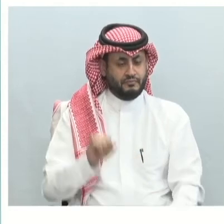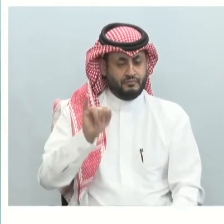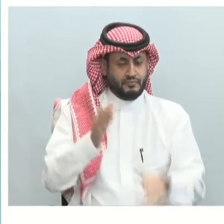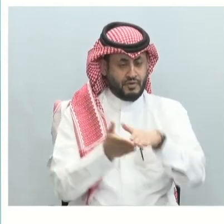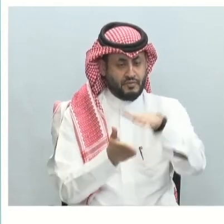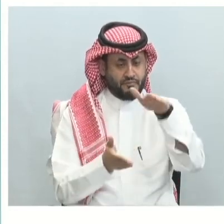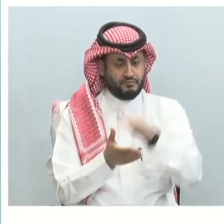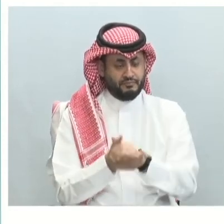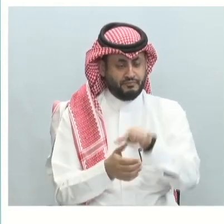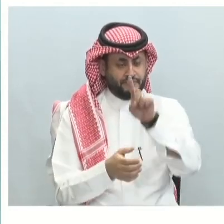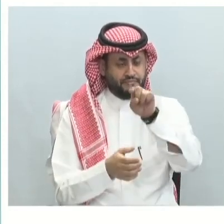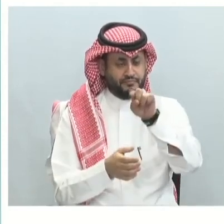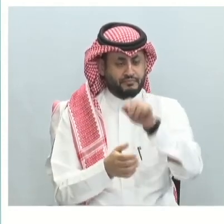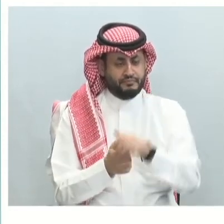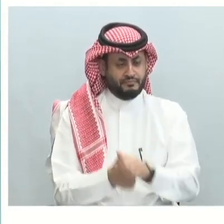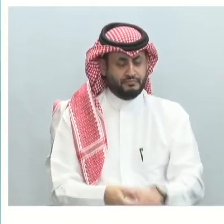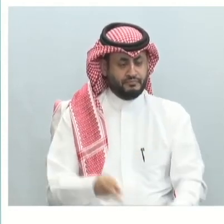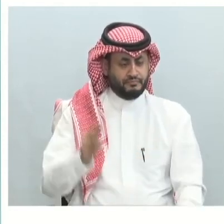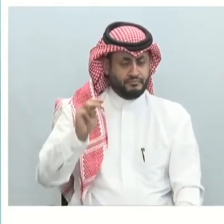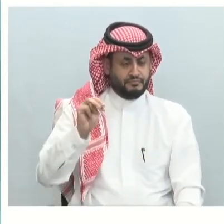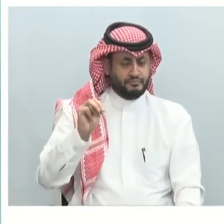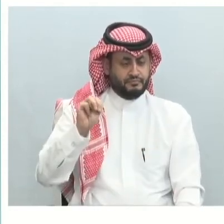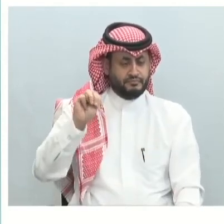I. And then we have apostrophe.